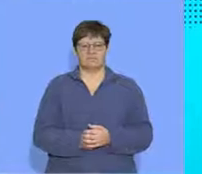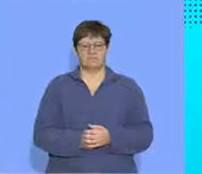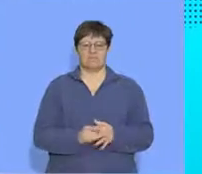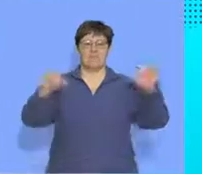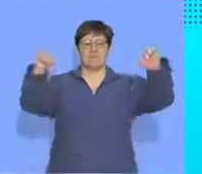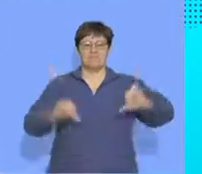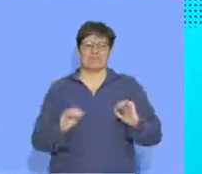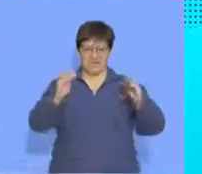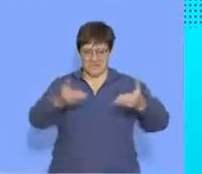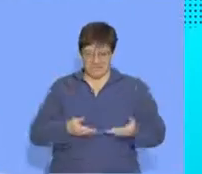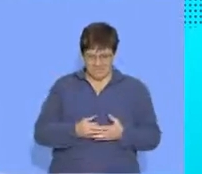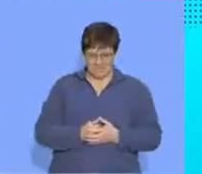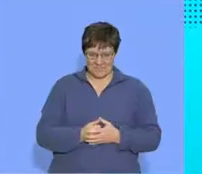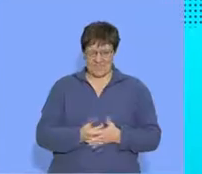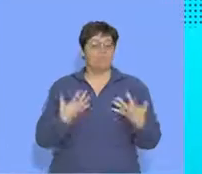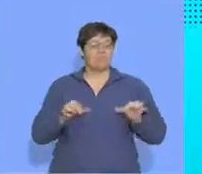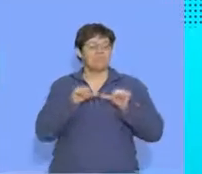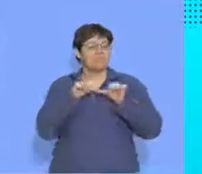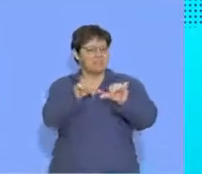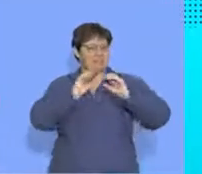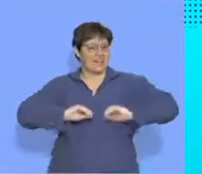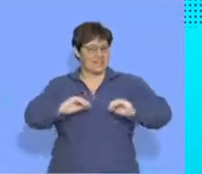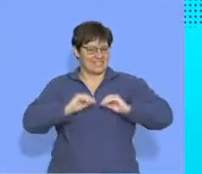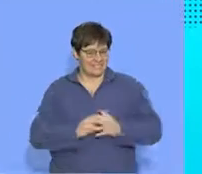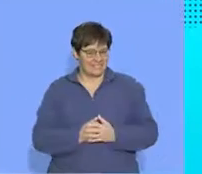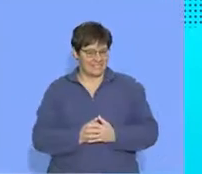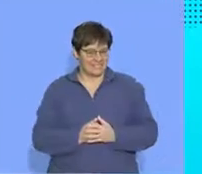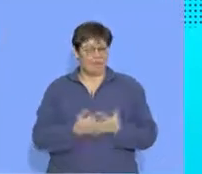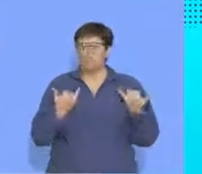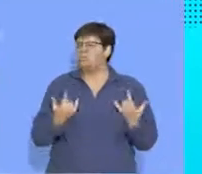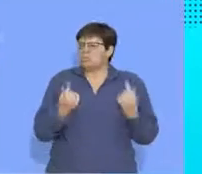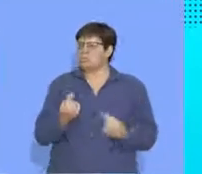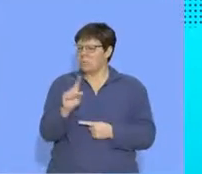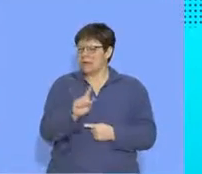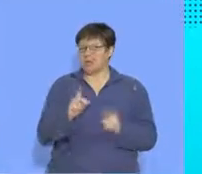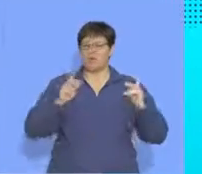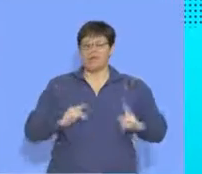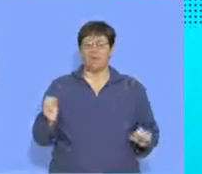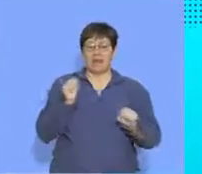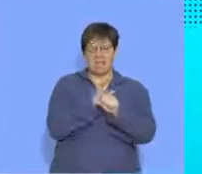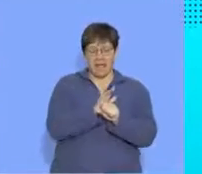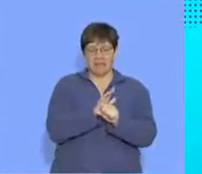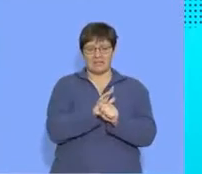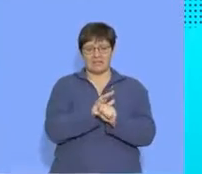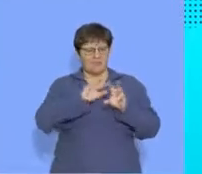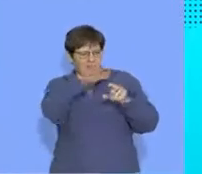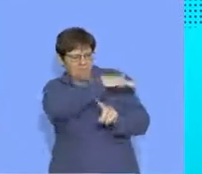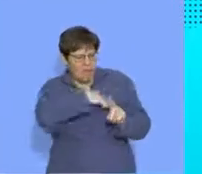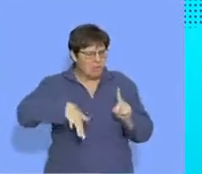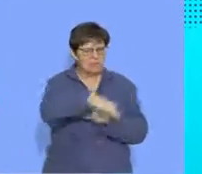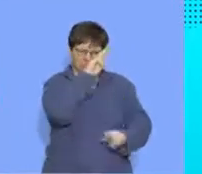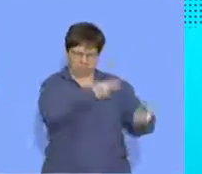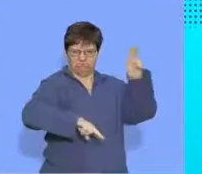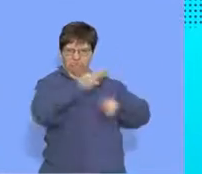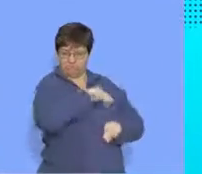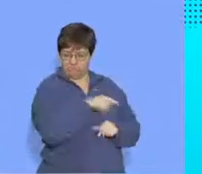Welcome back, life science learners. Let's continue with our lesson. We are revising human impact on the environment today. Let's